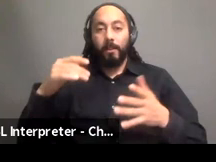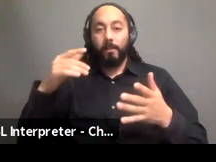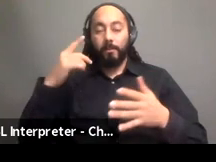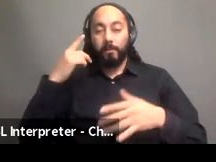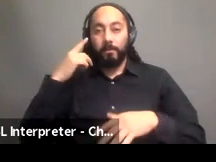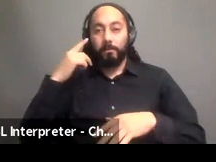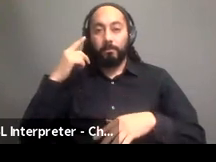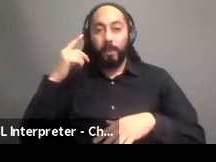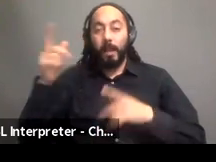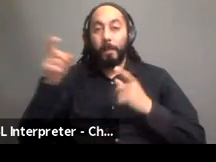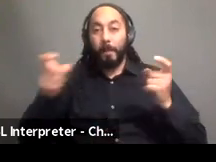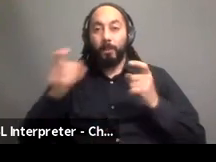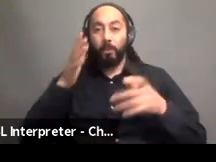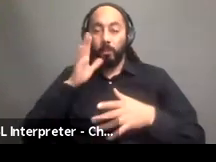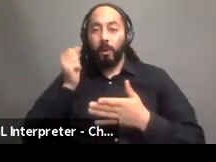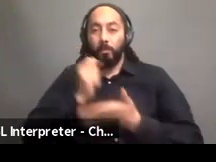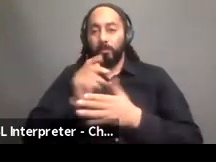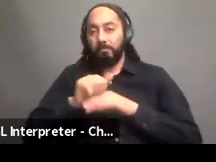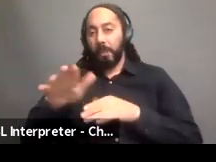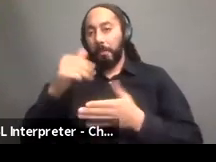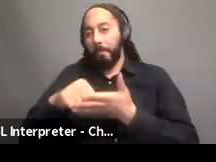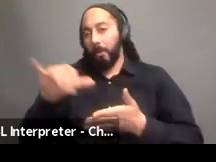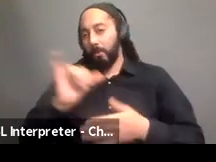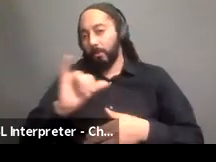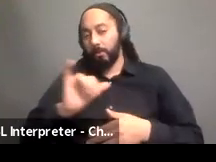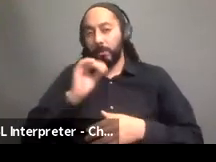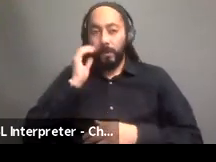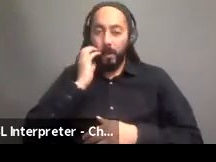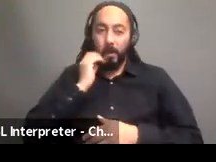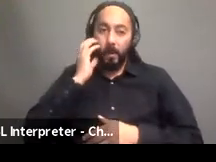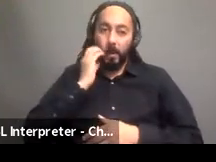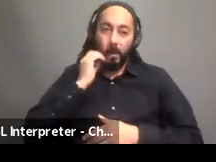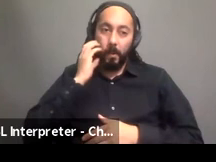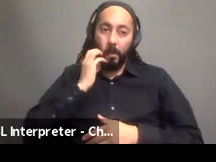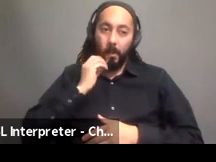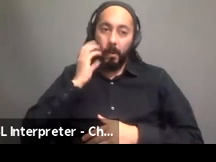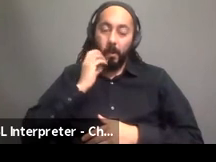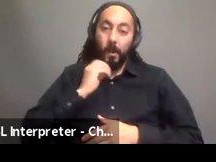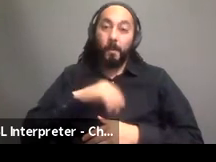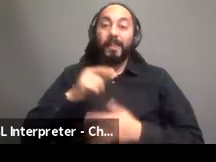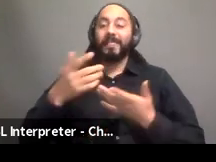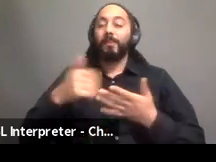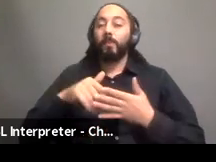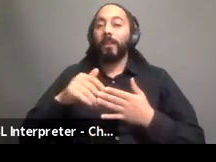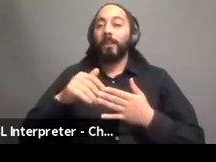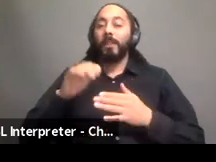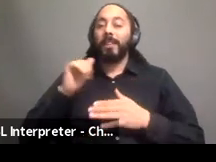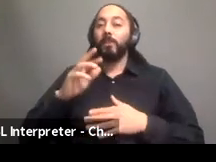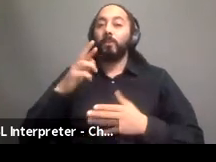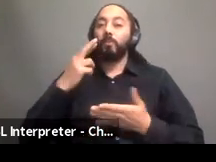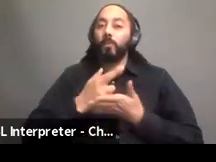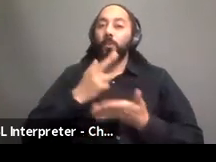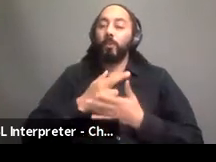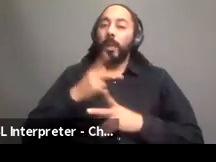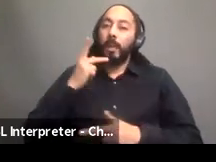you by mail. So this is essentially like a back pocket resource that you can always keep on